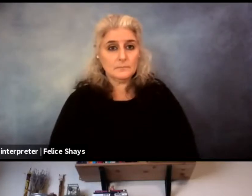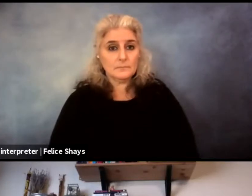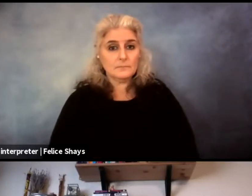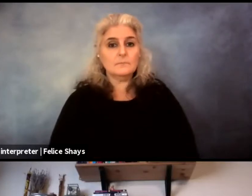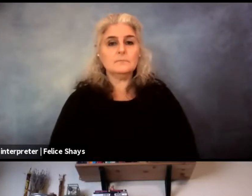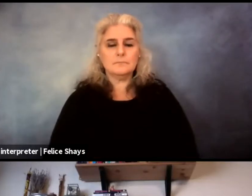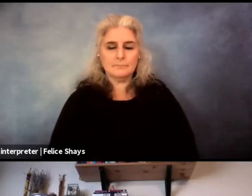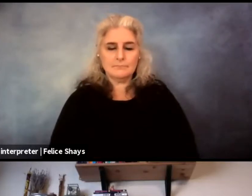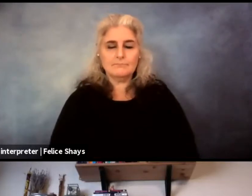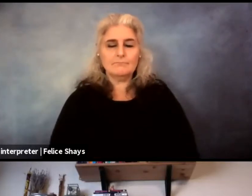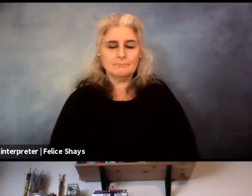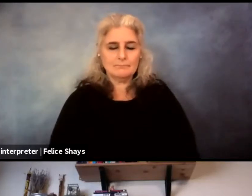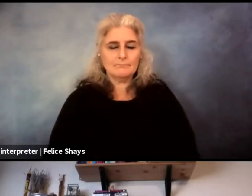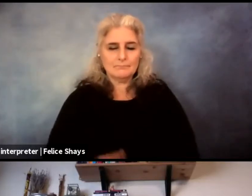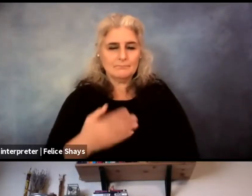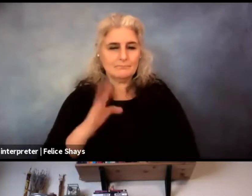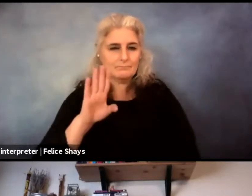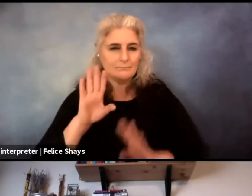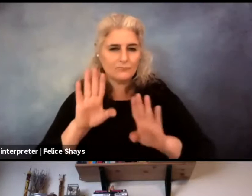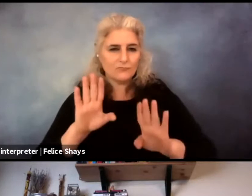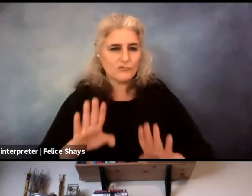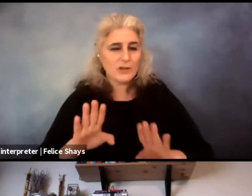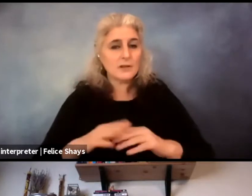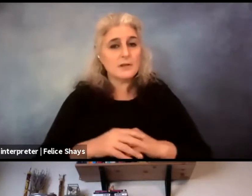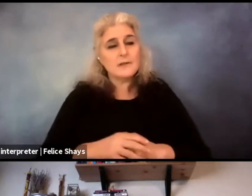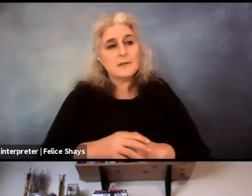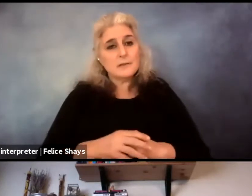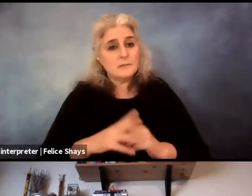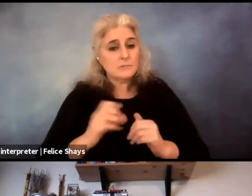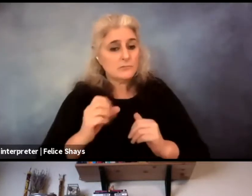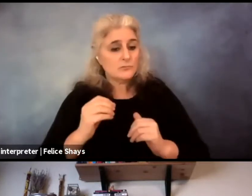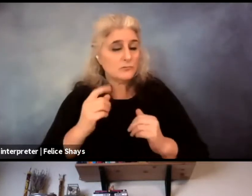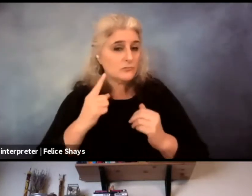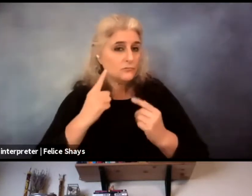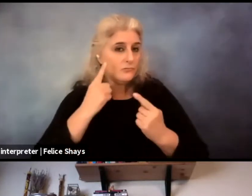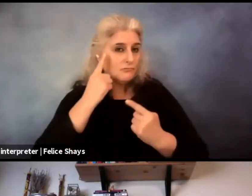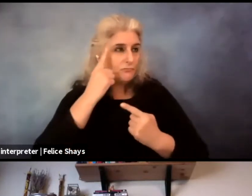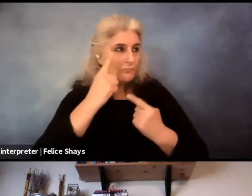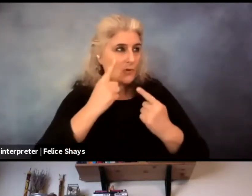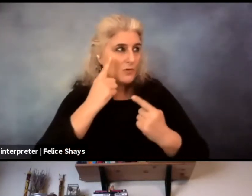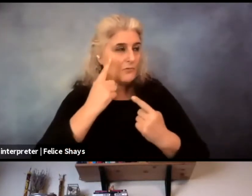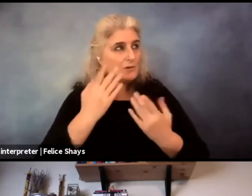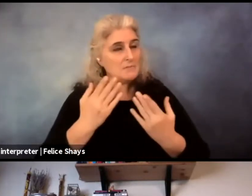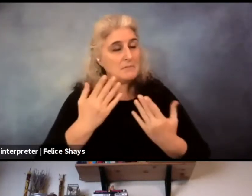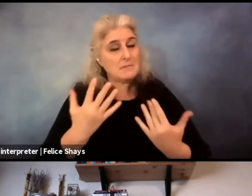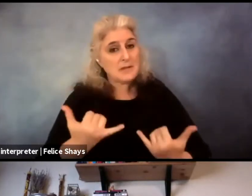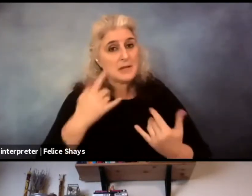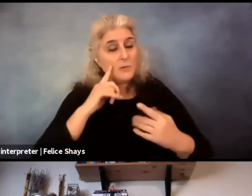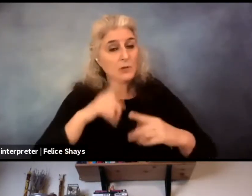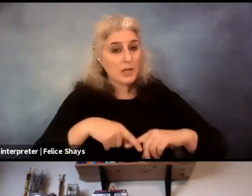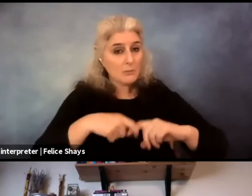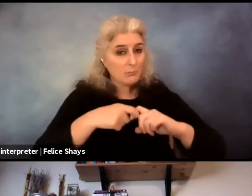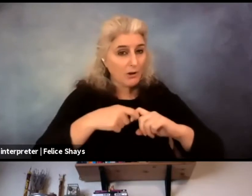Great. And I guess this is maybe where we could pause and do a kind